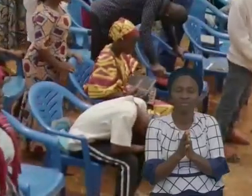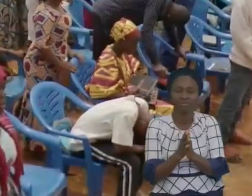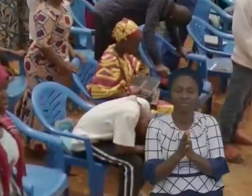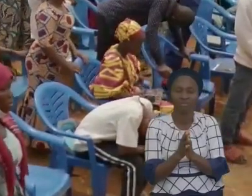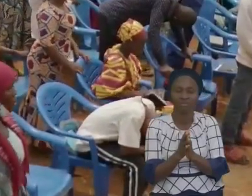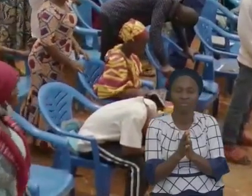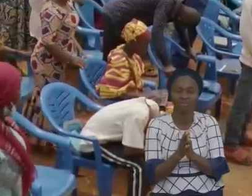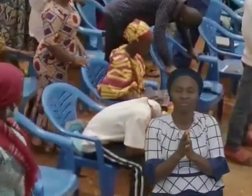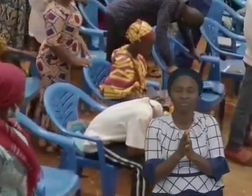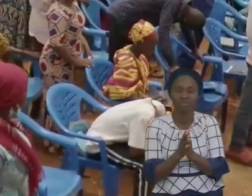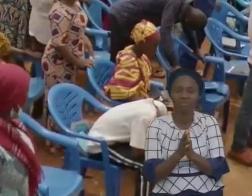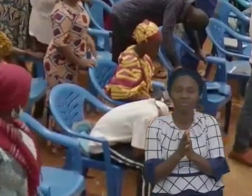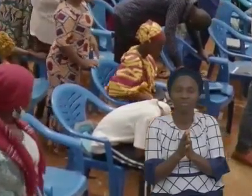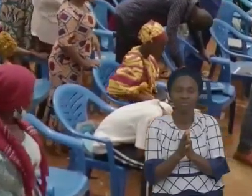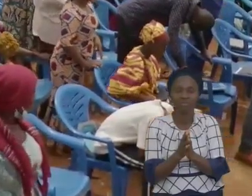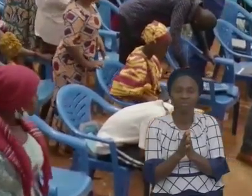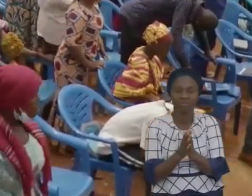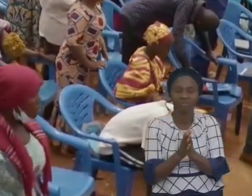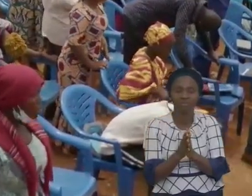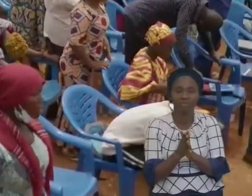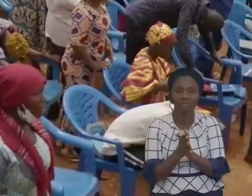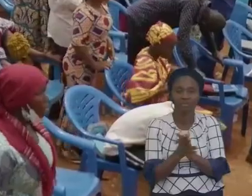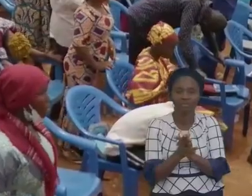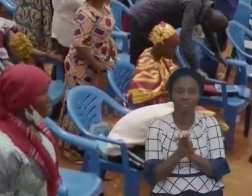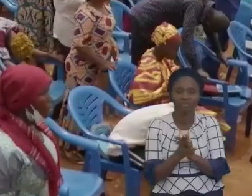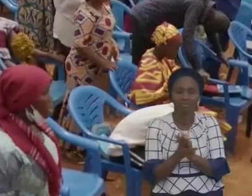Show your desire to the Lord.